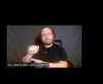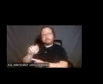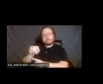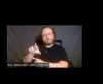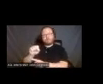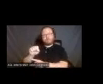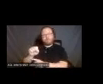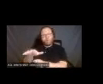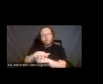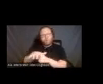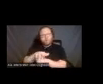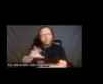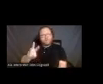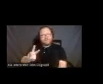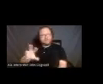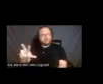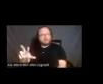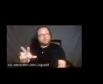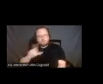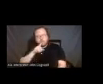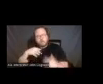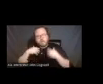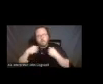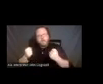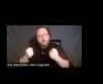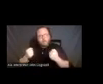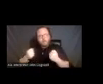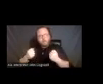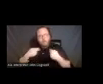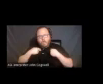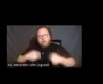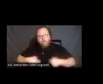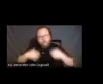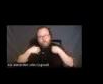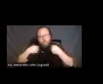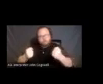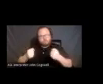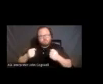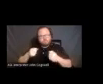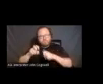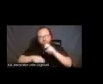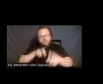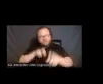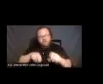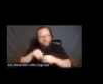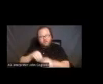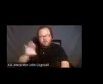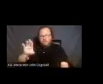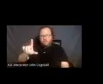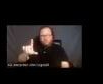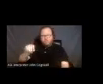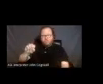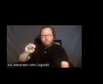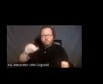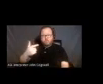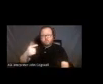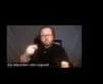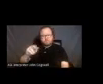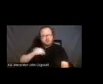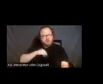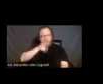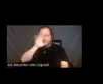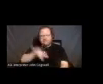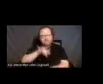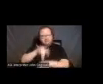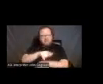63. And so it was a health and wellness fair last weekend at in Bloomington, which I've never been there before. But here was